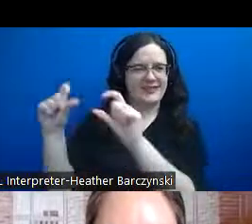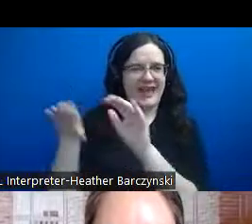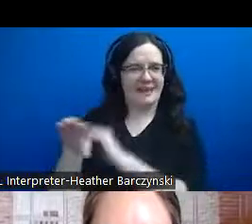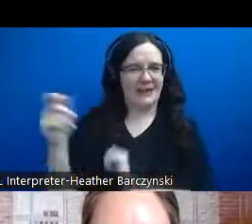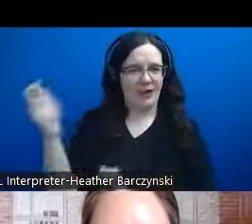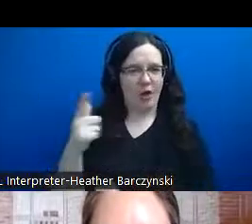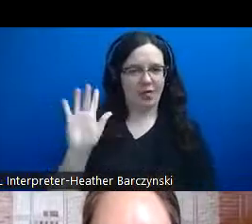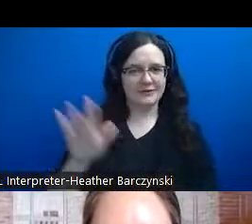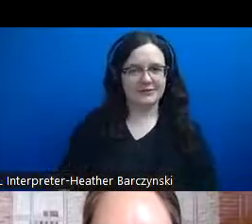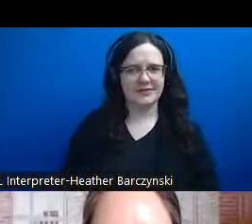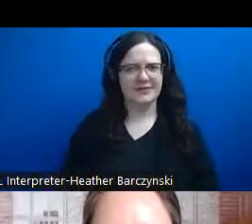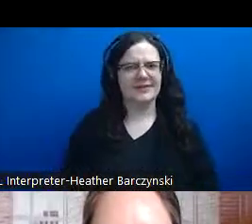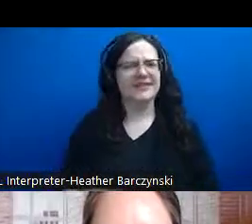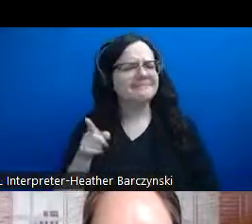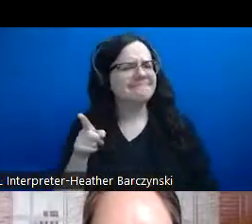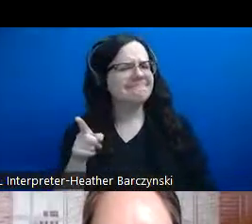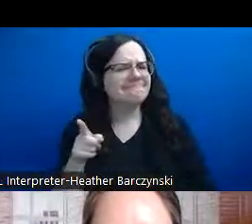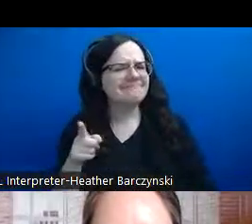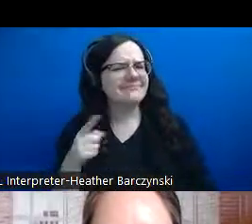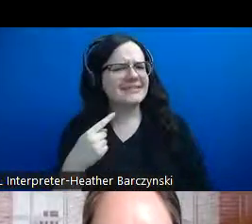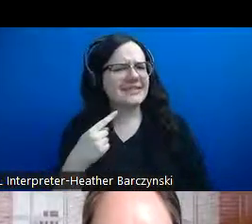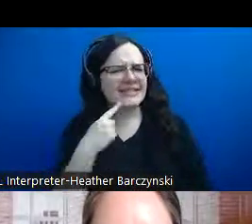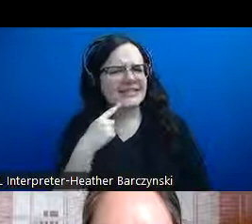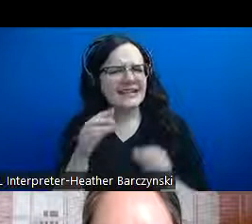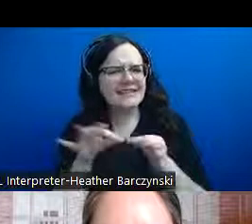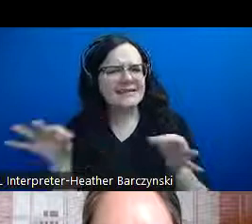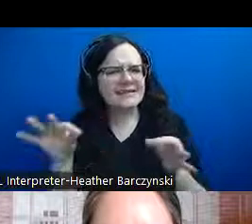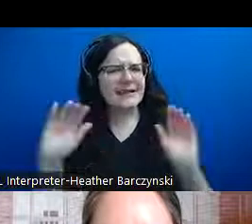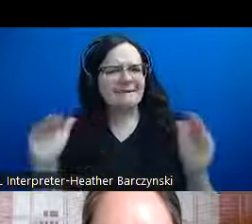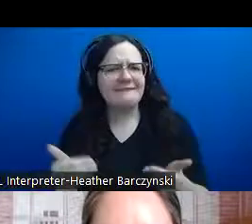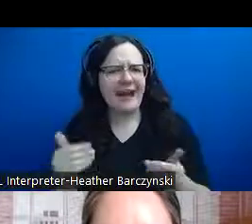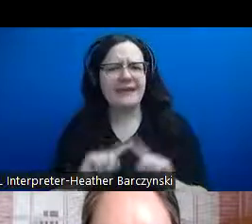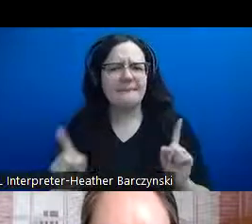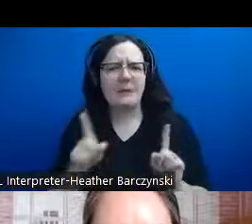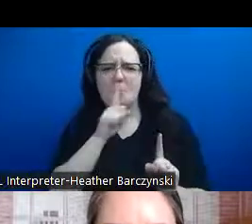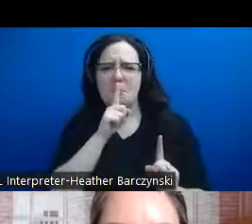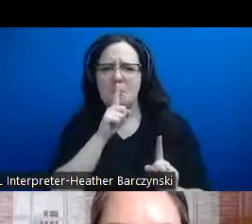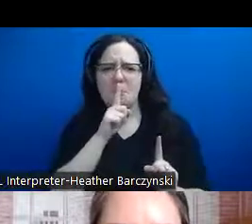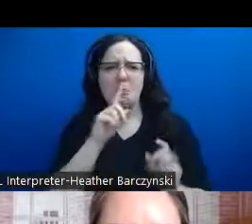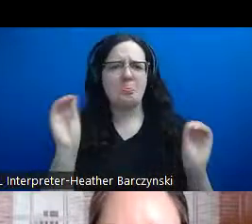says invite, but it's just showing me anyone to invite.